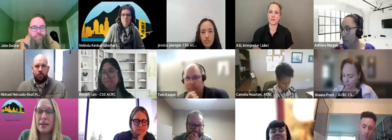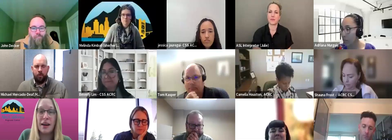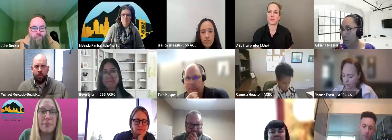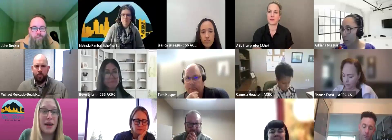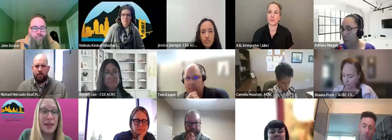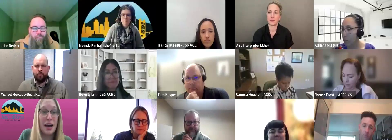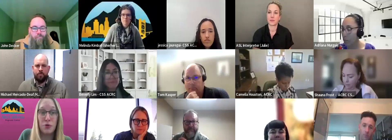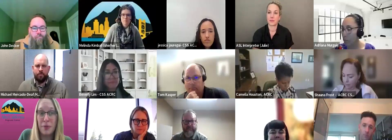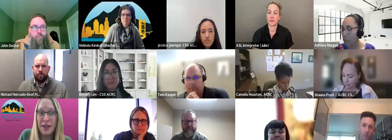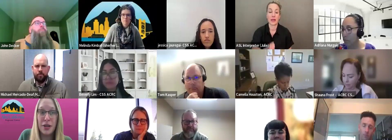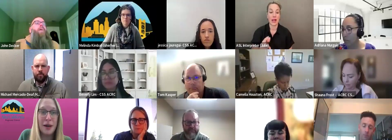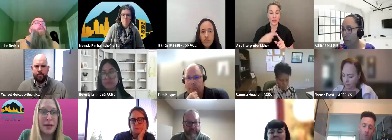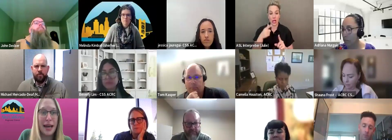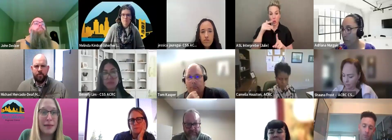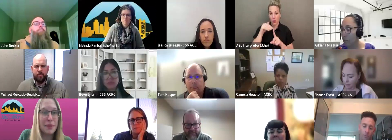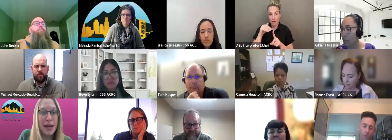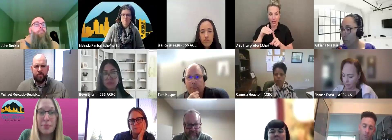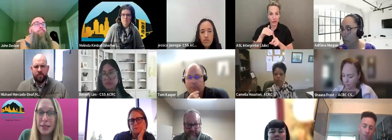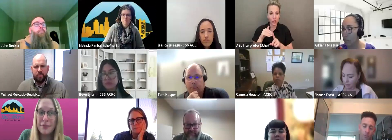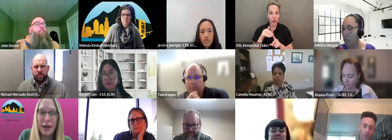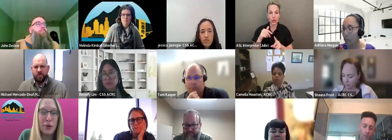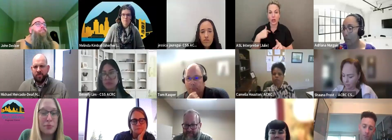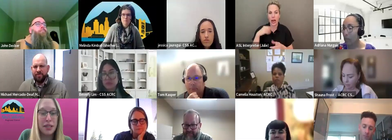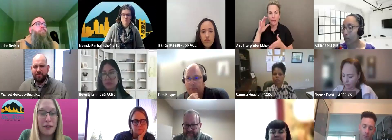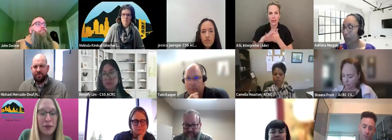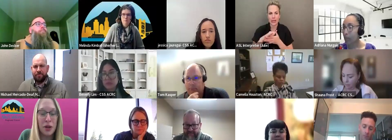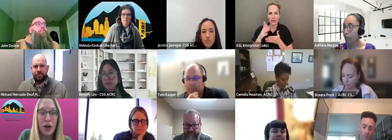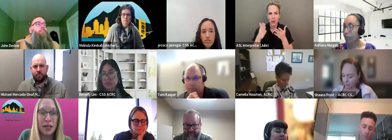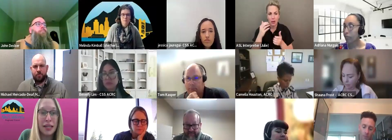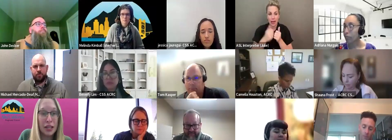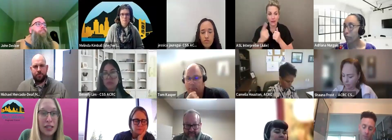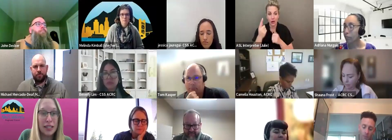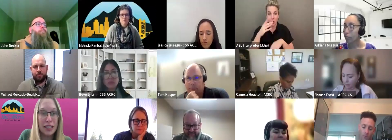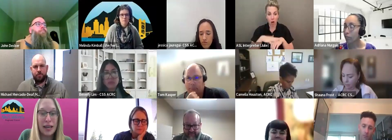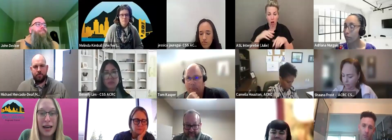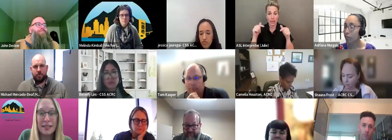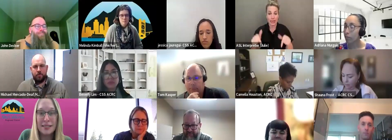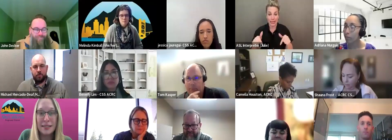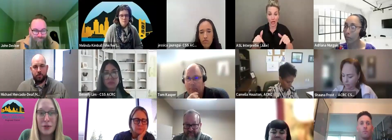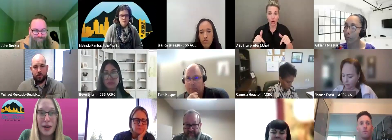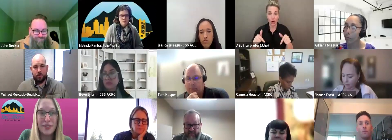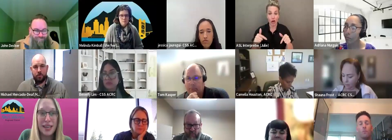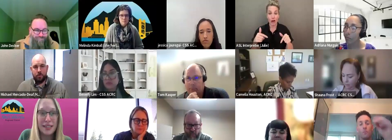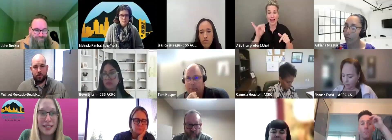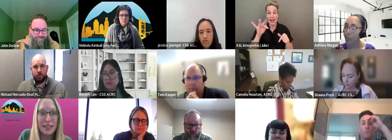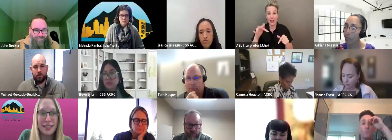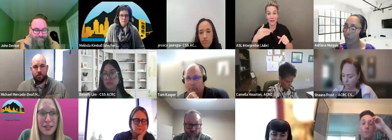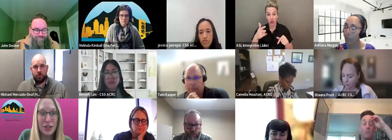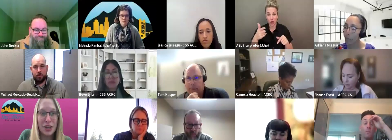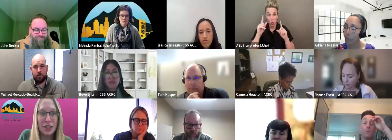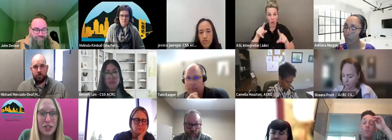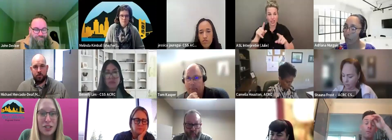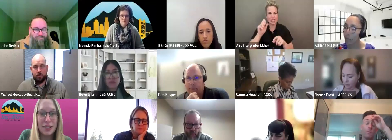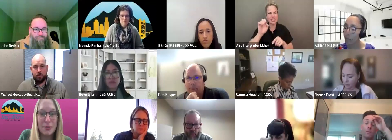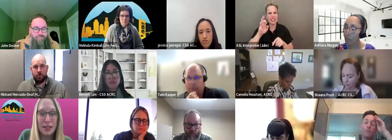And then a reminder, I believe that probably everyone on here has, if you have attended the